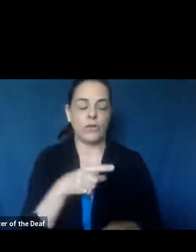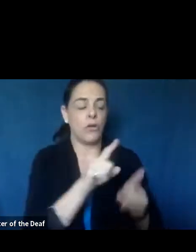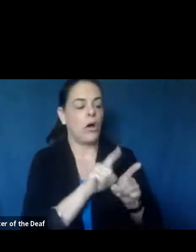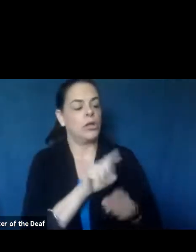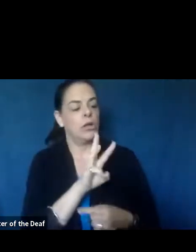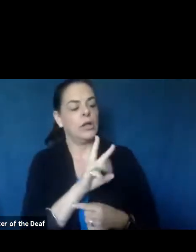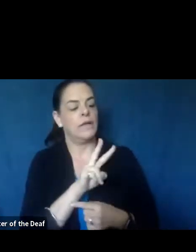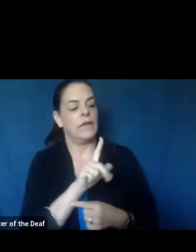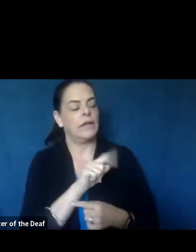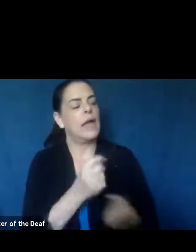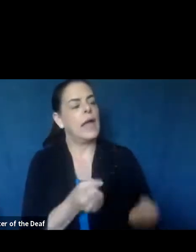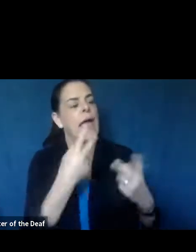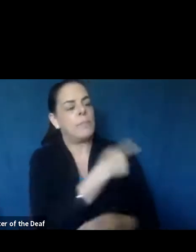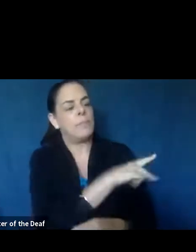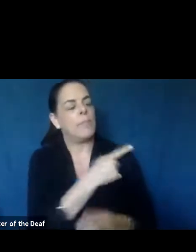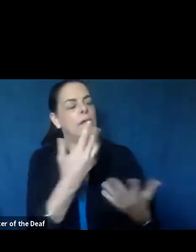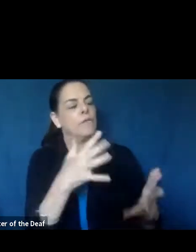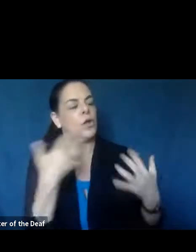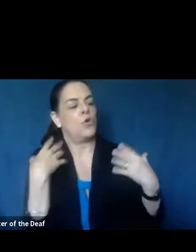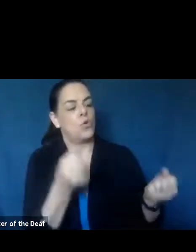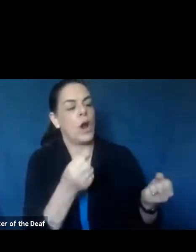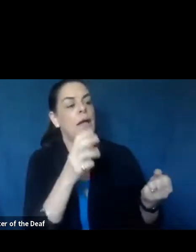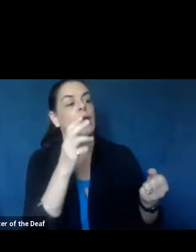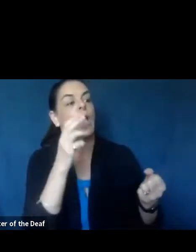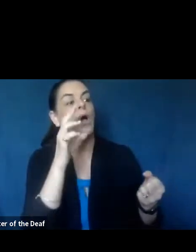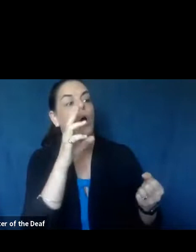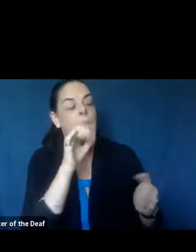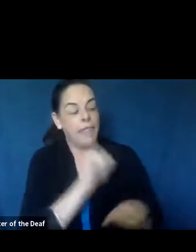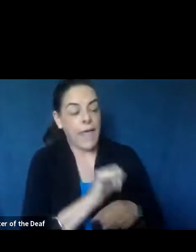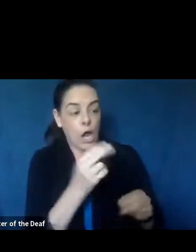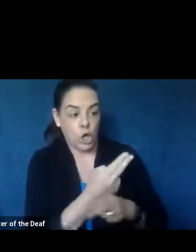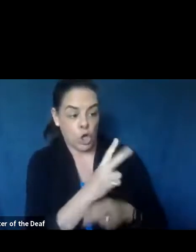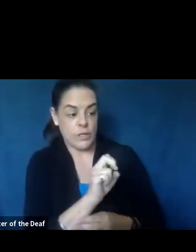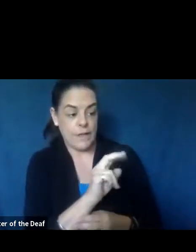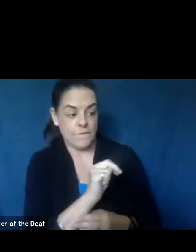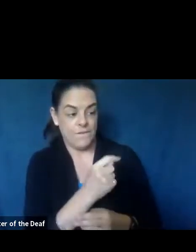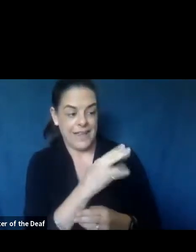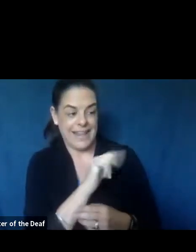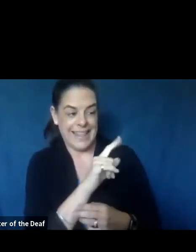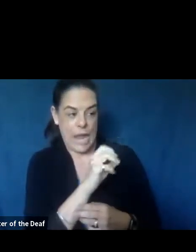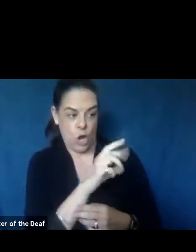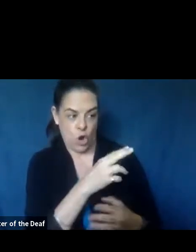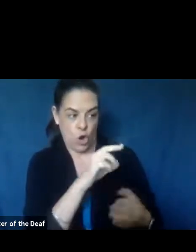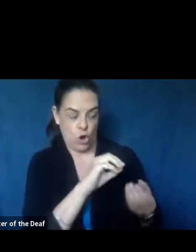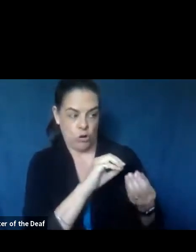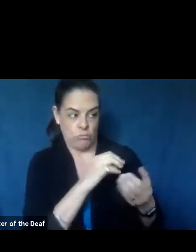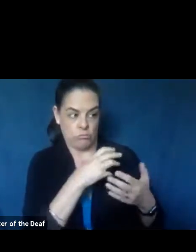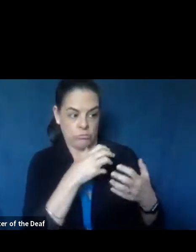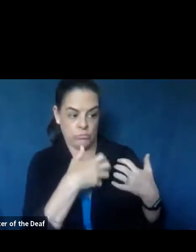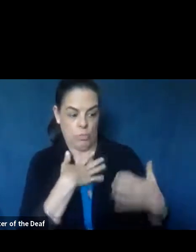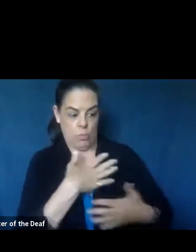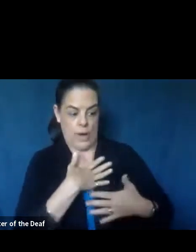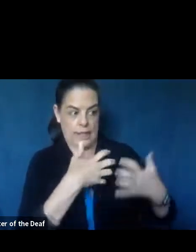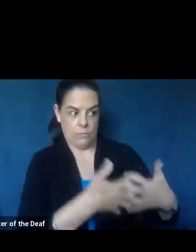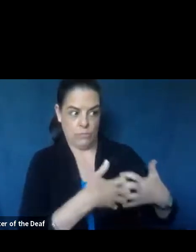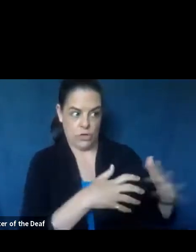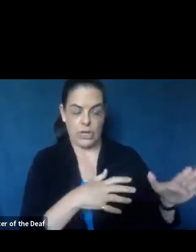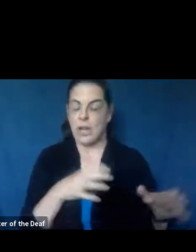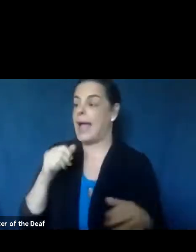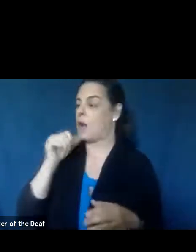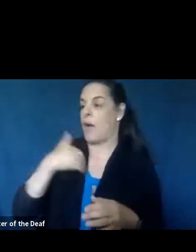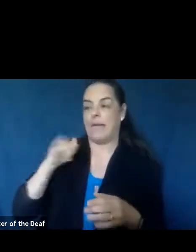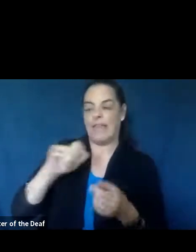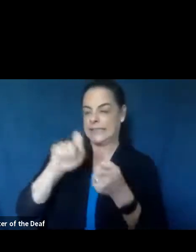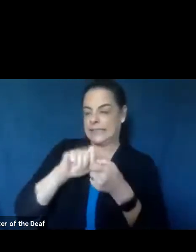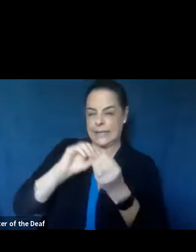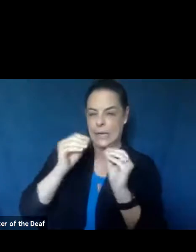WVLT, how many patients have recovered that were put on ventilators? I don't have that exact number and that level of detail in the